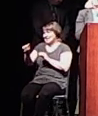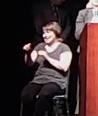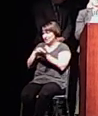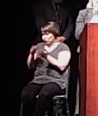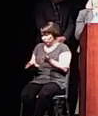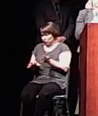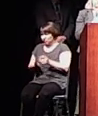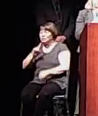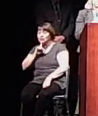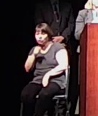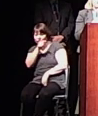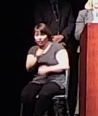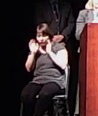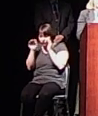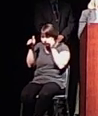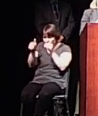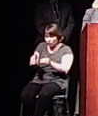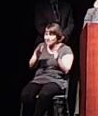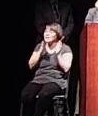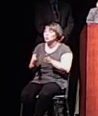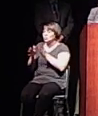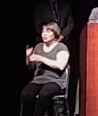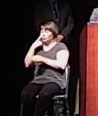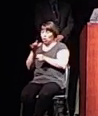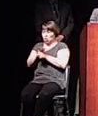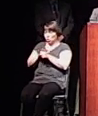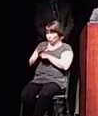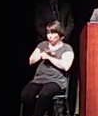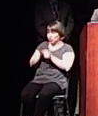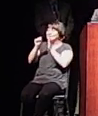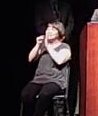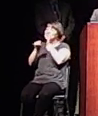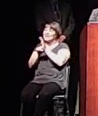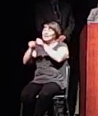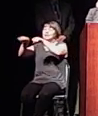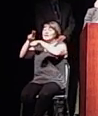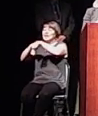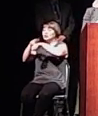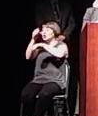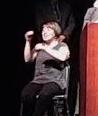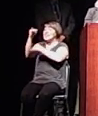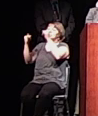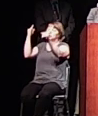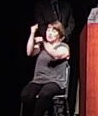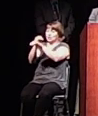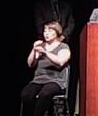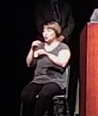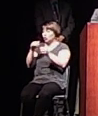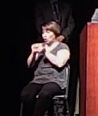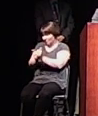are focused and prepared for local, state, national, and international competition. They have